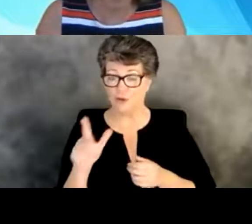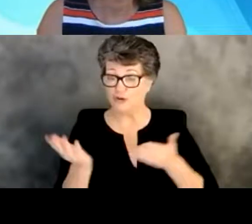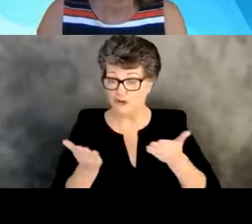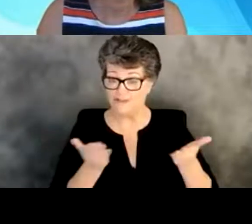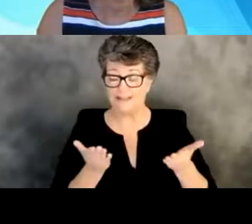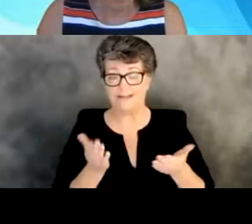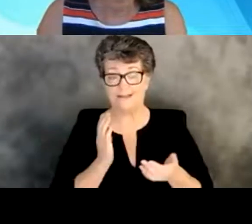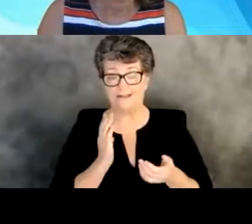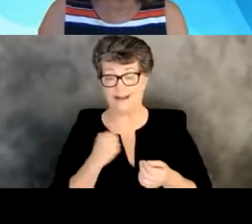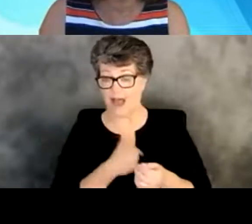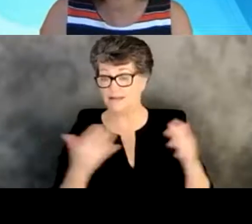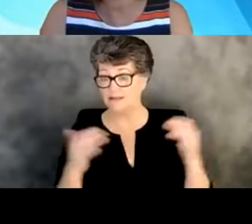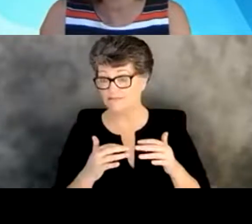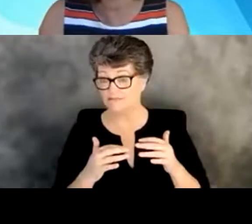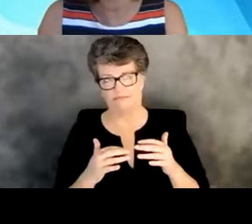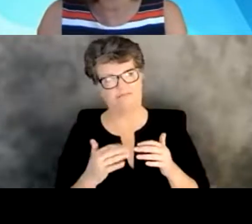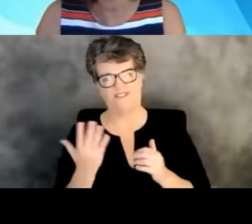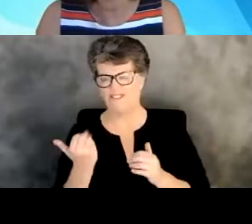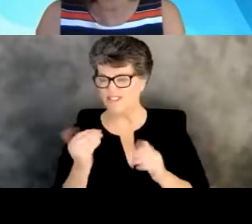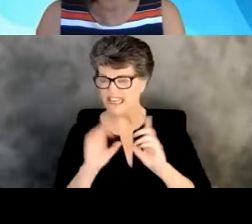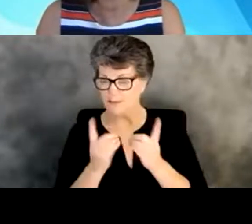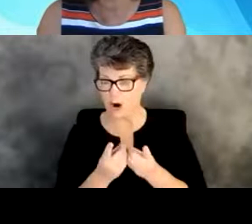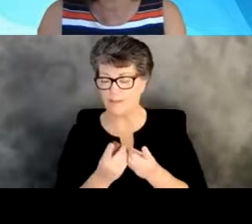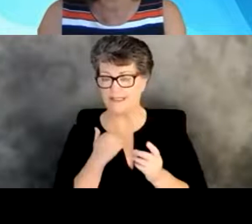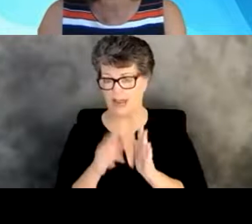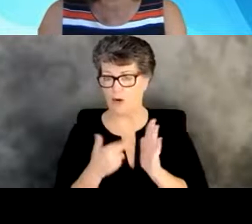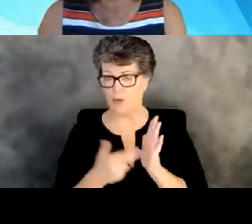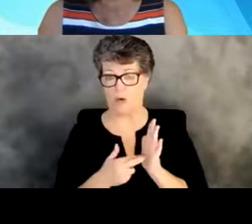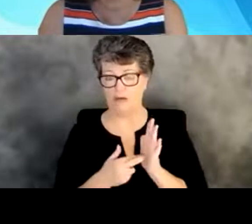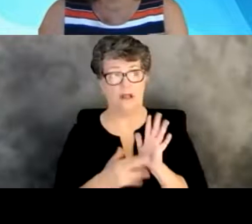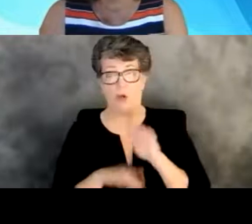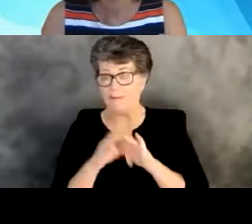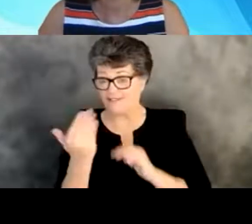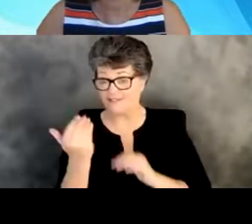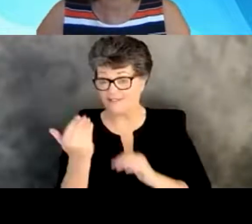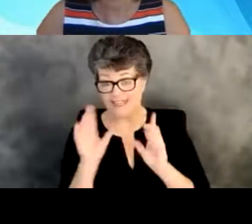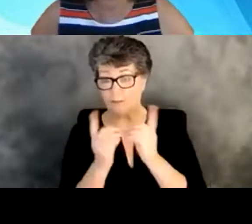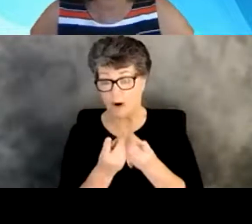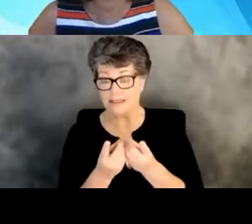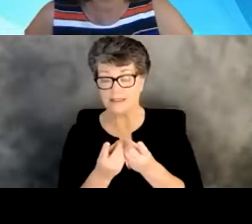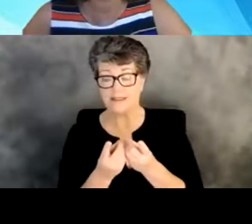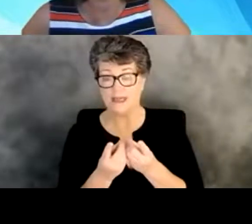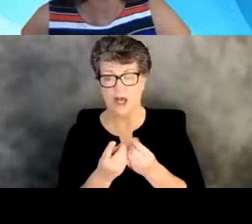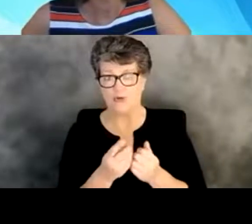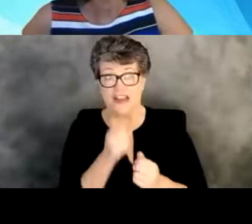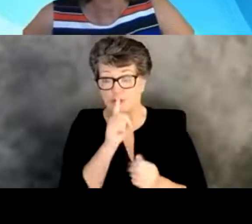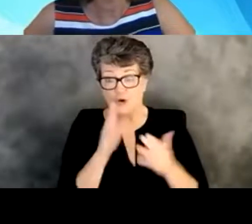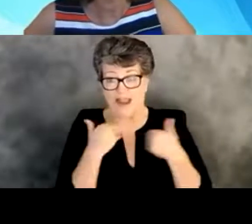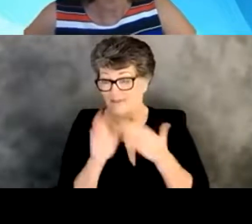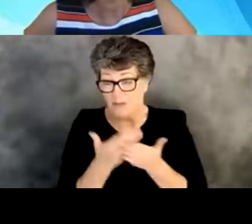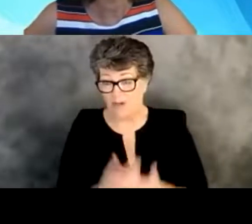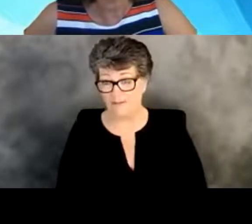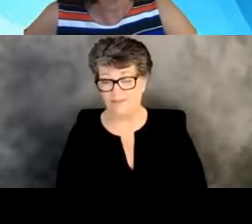convened. Gosh, 15 departments have a role. We're up to 15. And we're not even sure we have them all